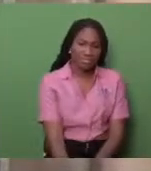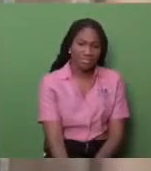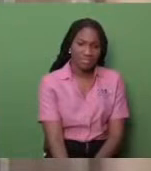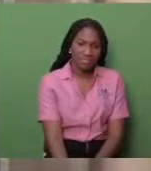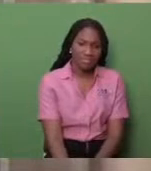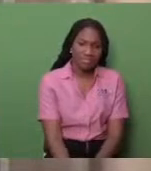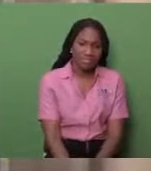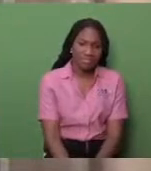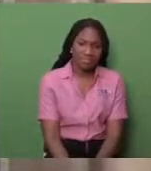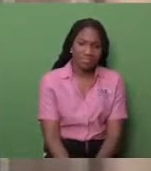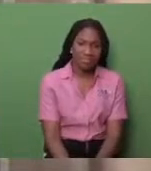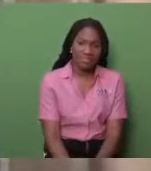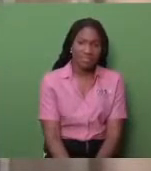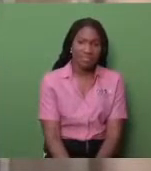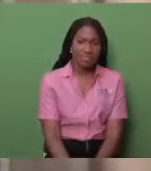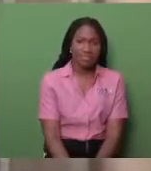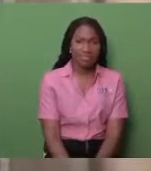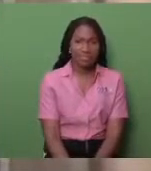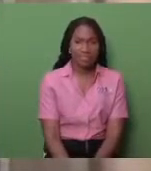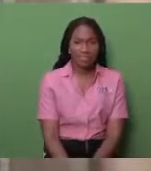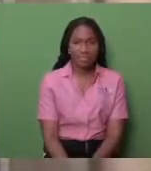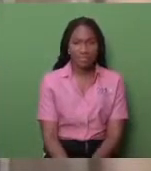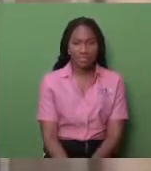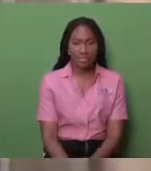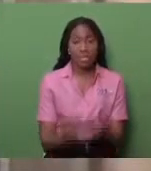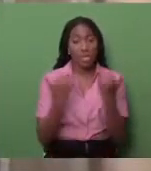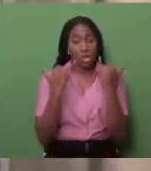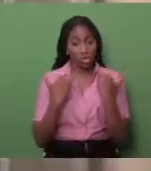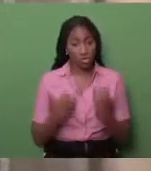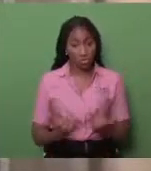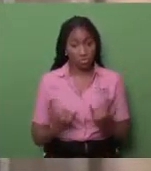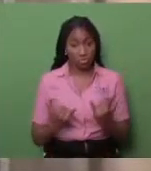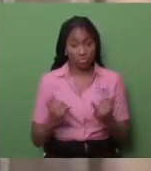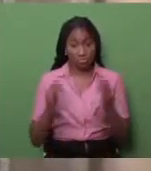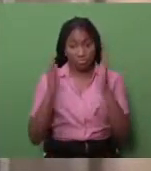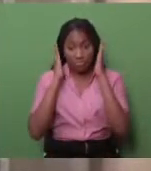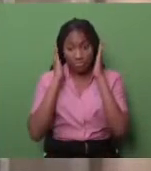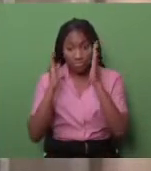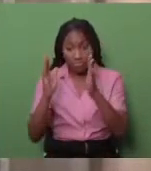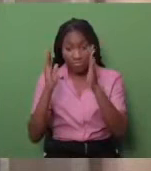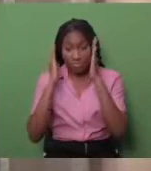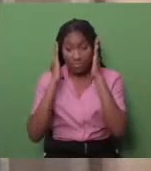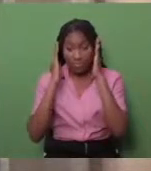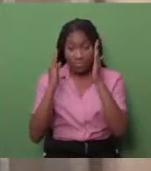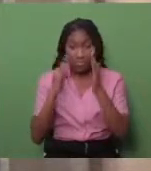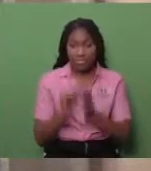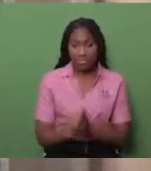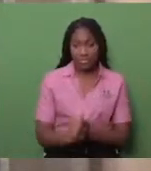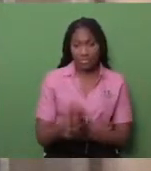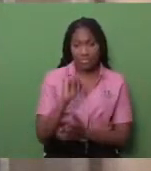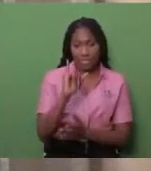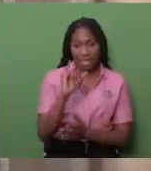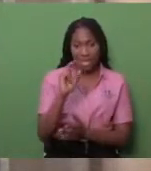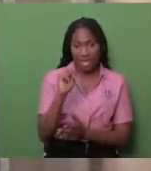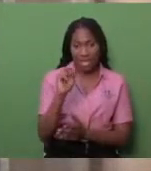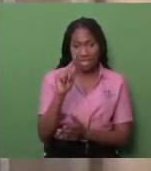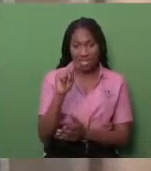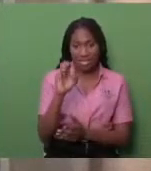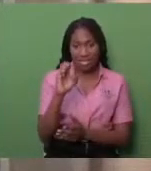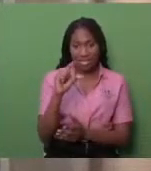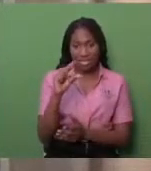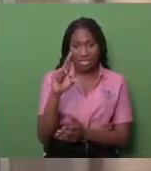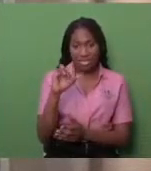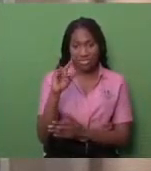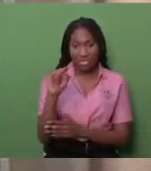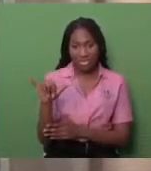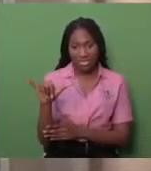minute. I turn now to the Integrity Commission. In this budget, allocation is made for the Integrity